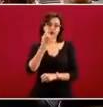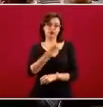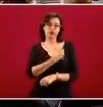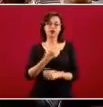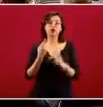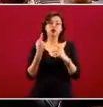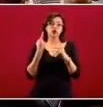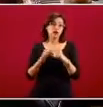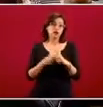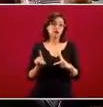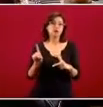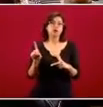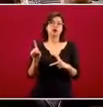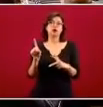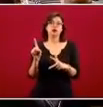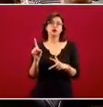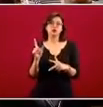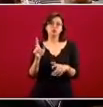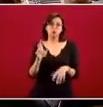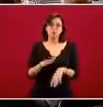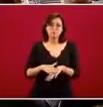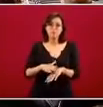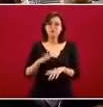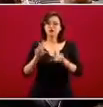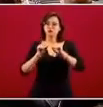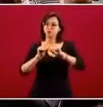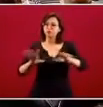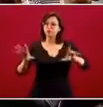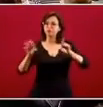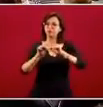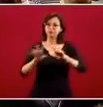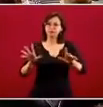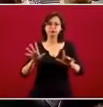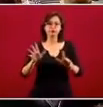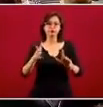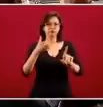more recently we have been implemented the